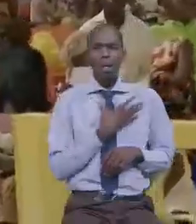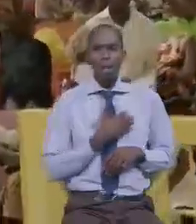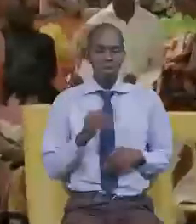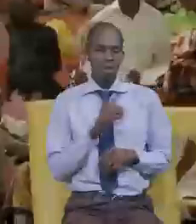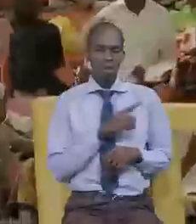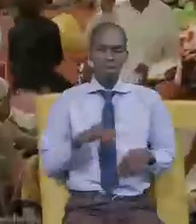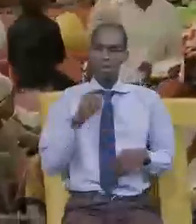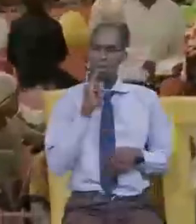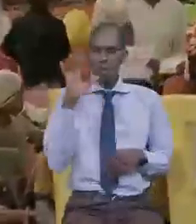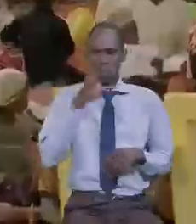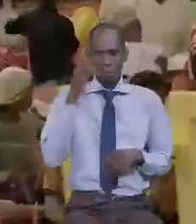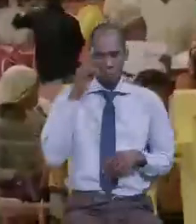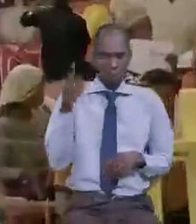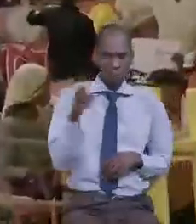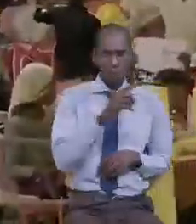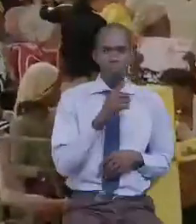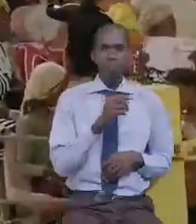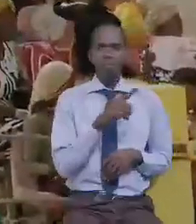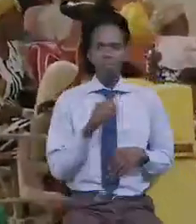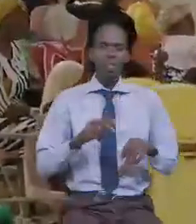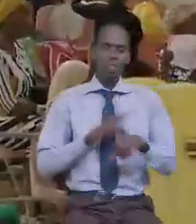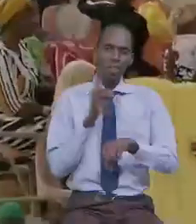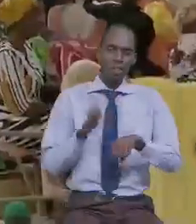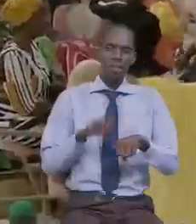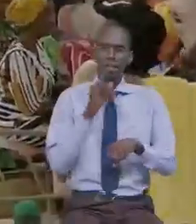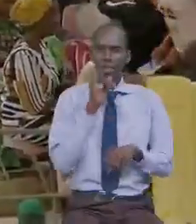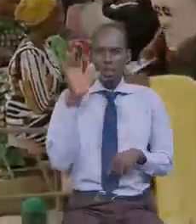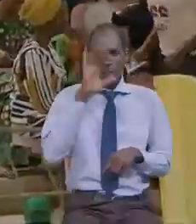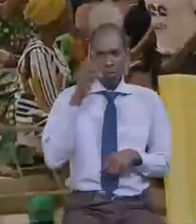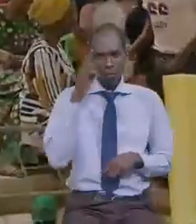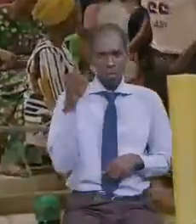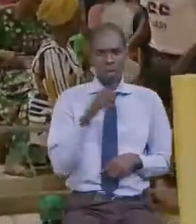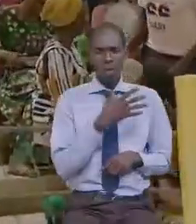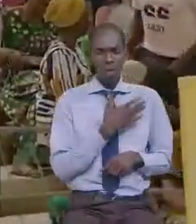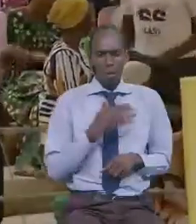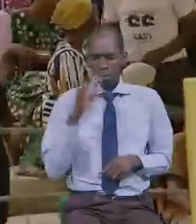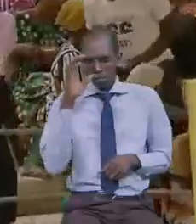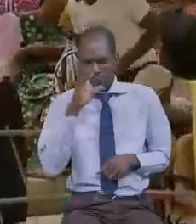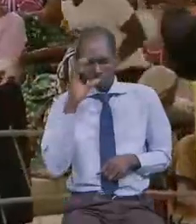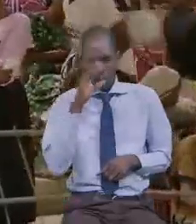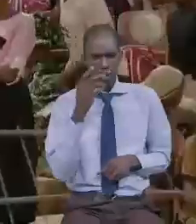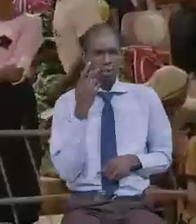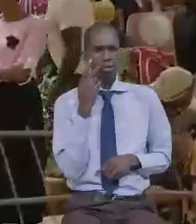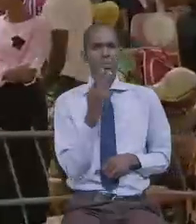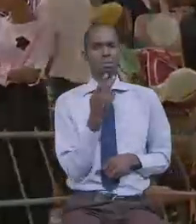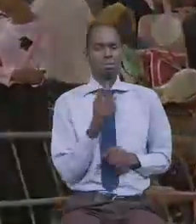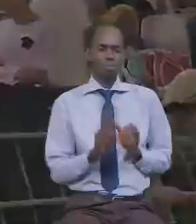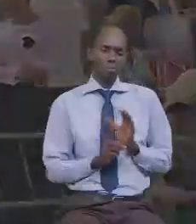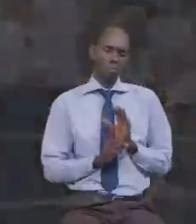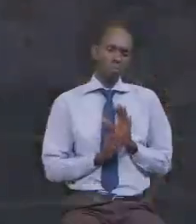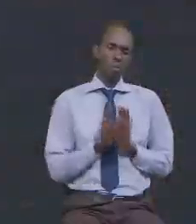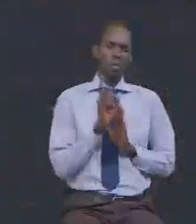you. The nation is searching for you. And they saw him tall, lanky.